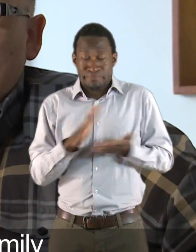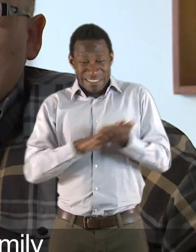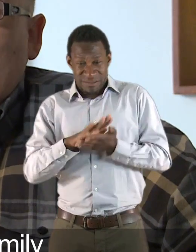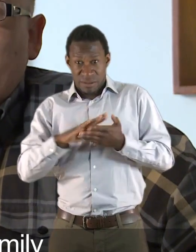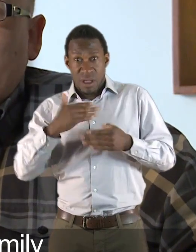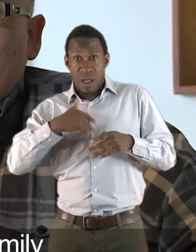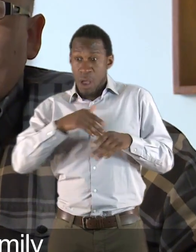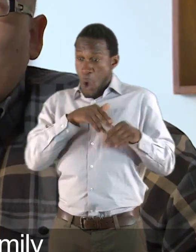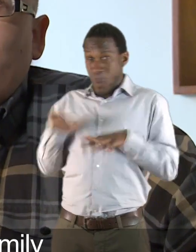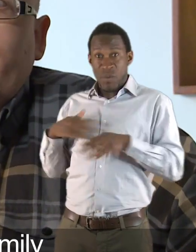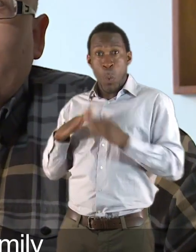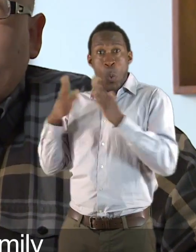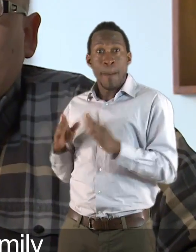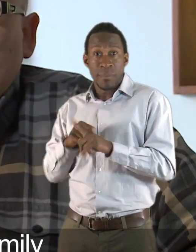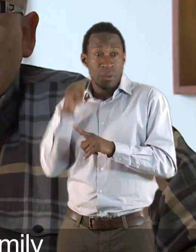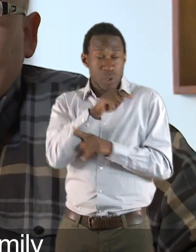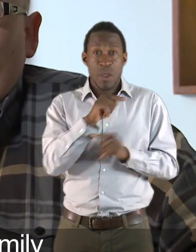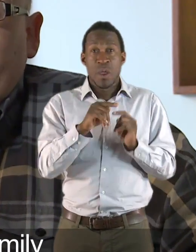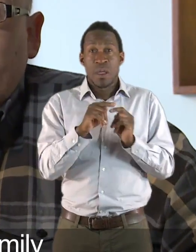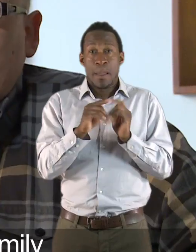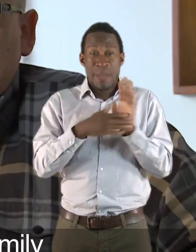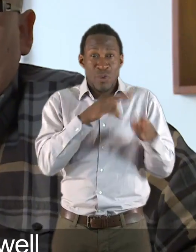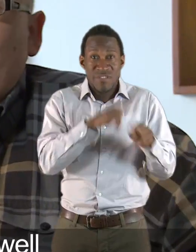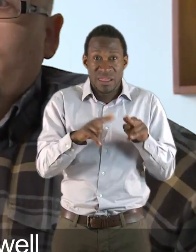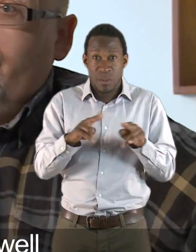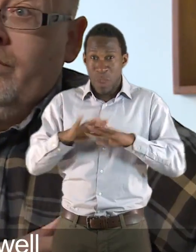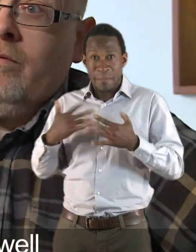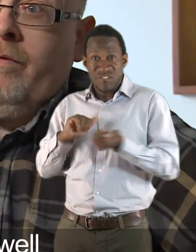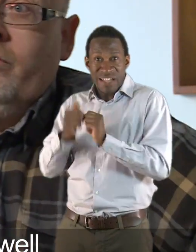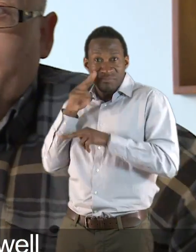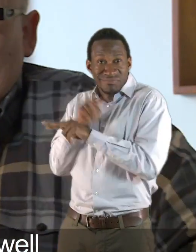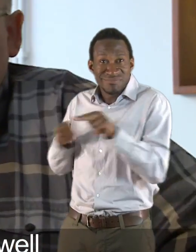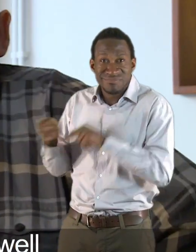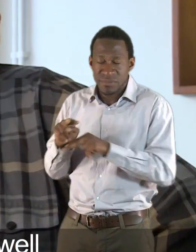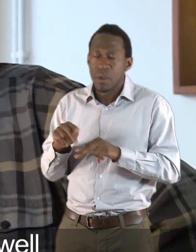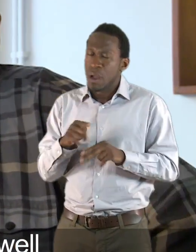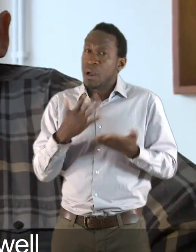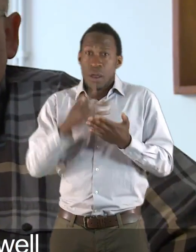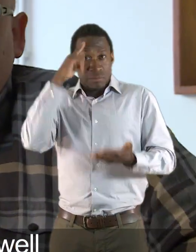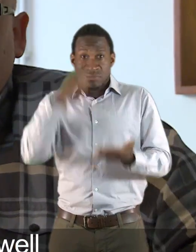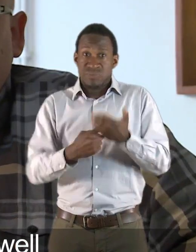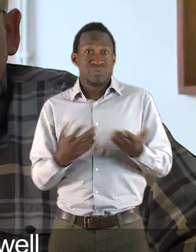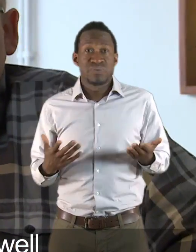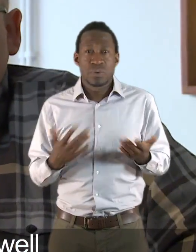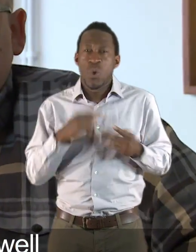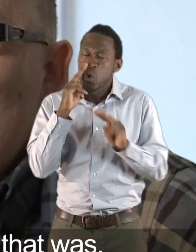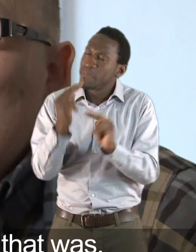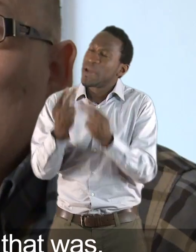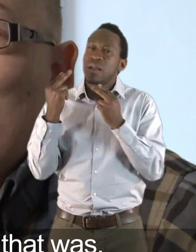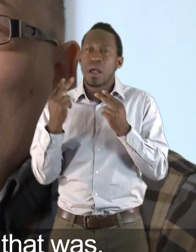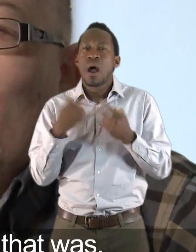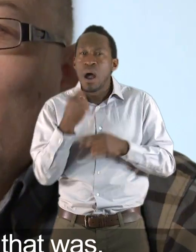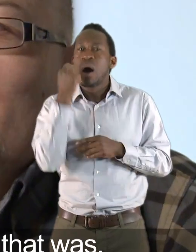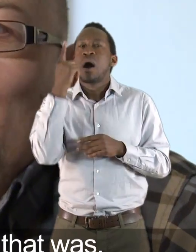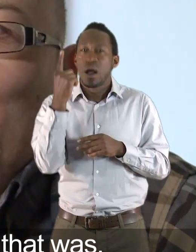away from my family for Monday to Friday and away from local friends as well. But that was the decision.